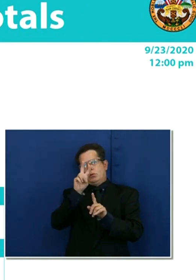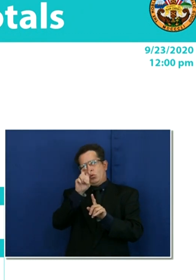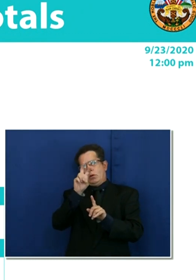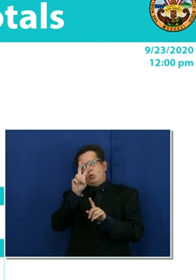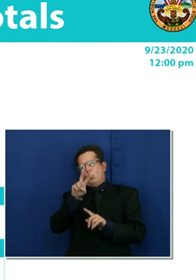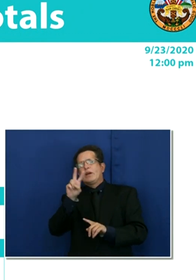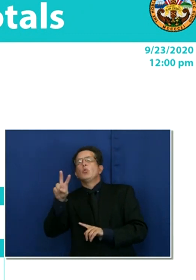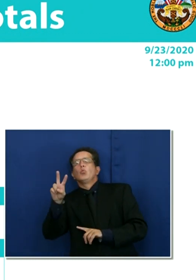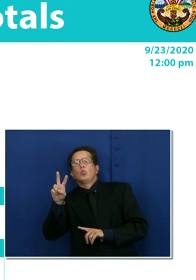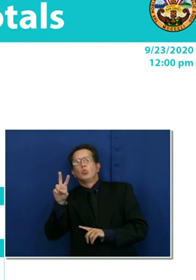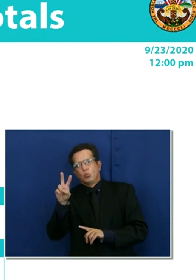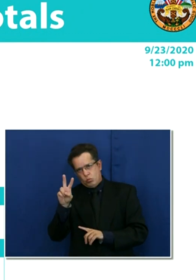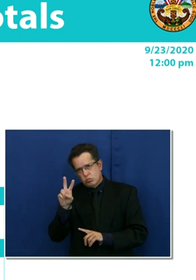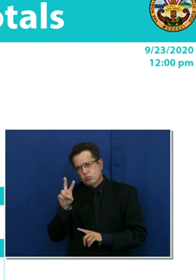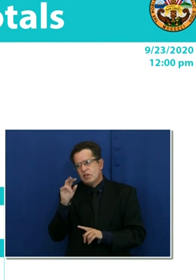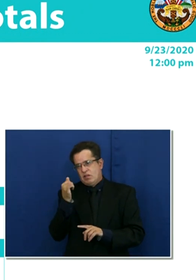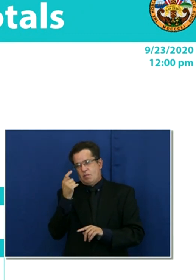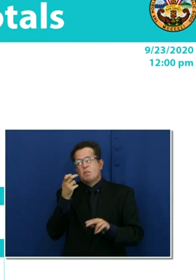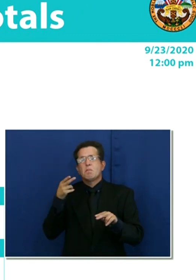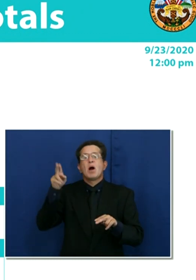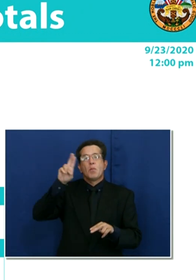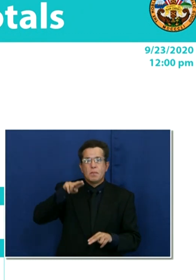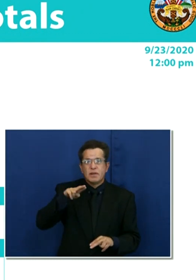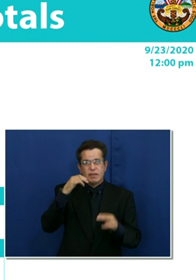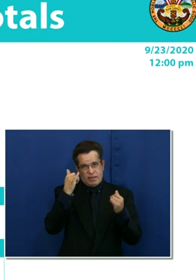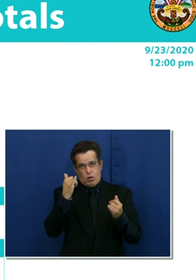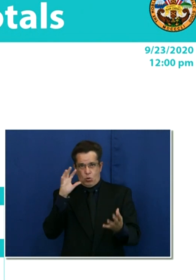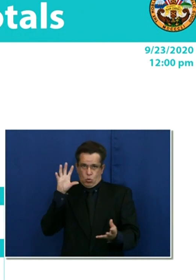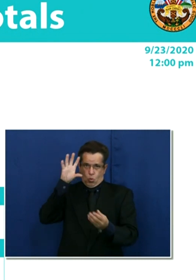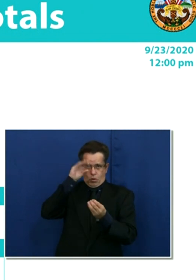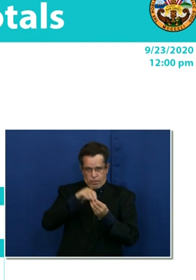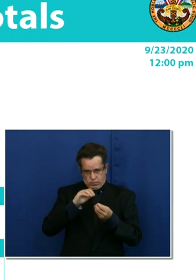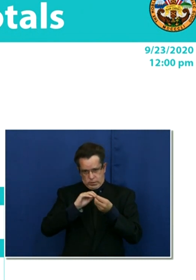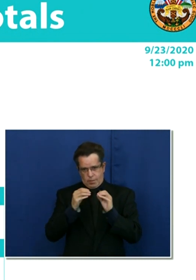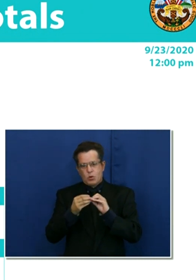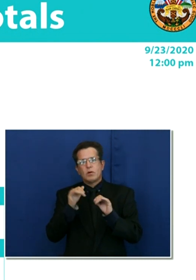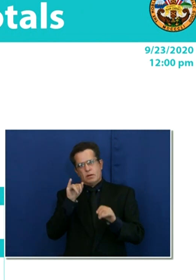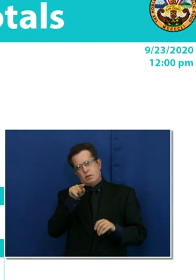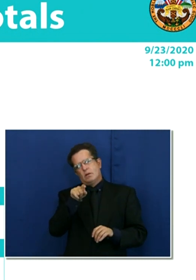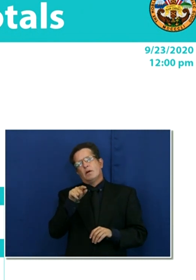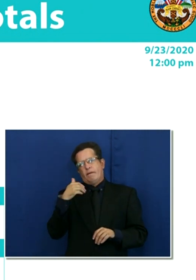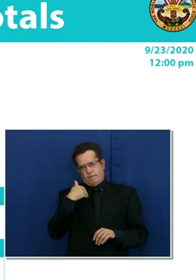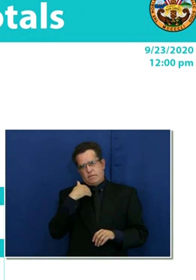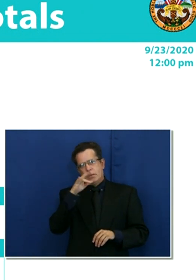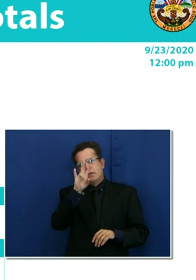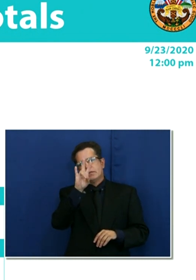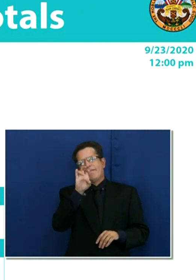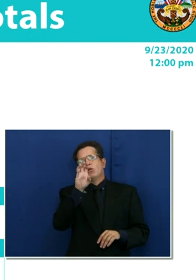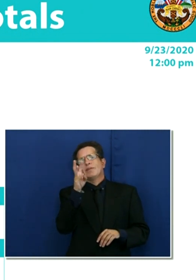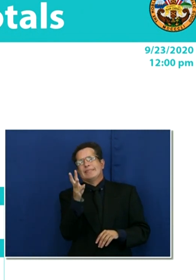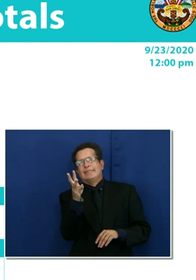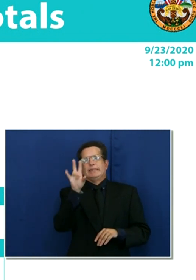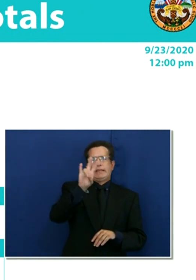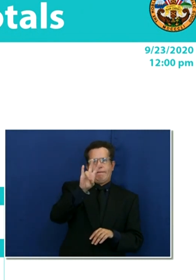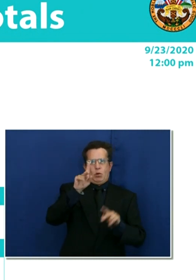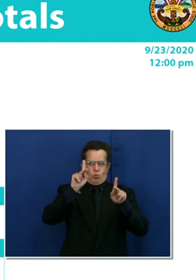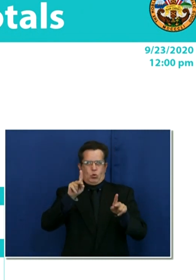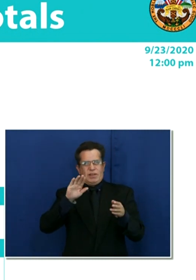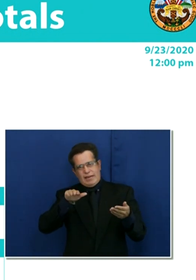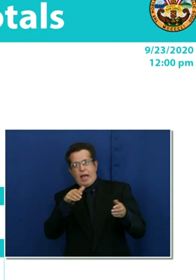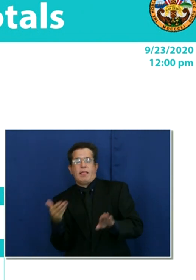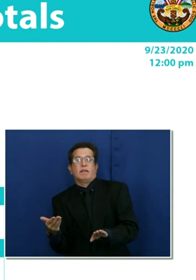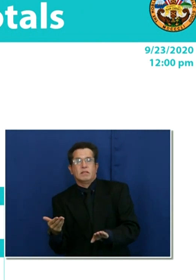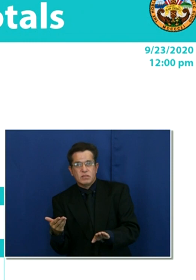222 cases. This overall total number of cases includes 767 deaths,